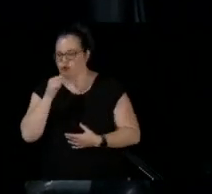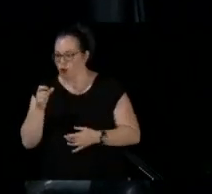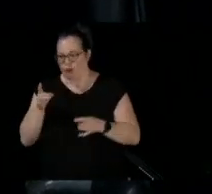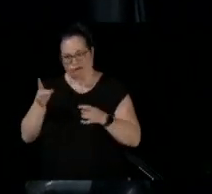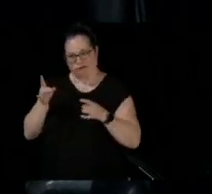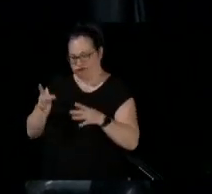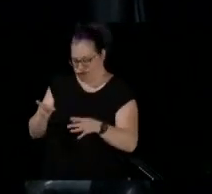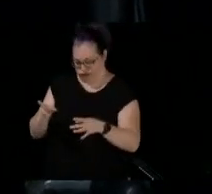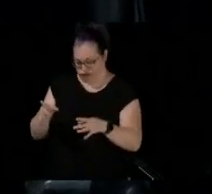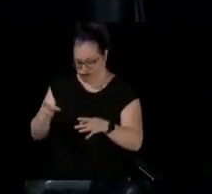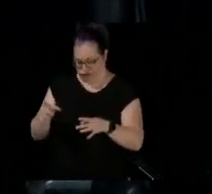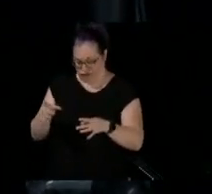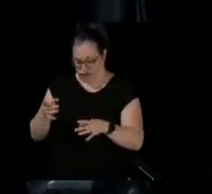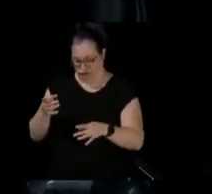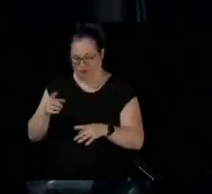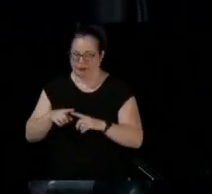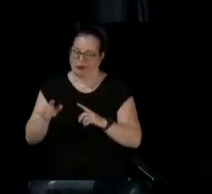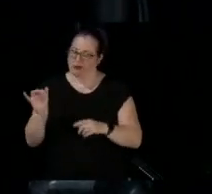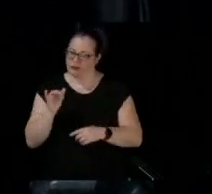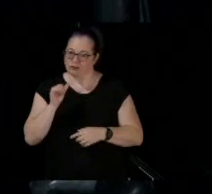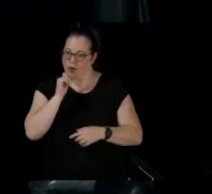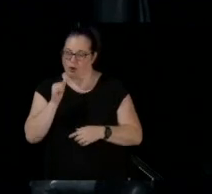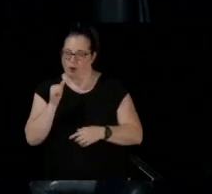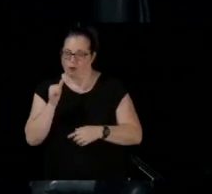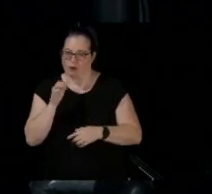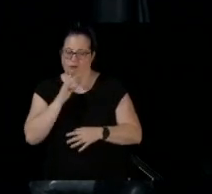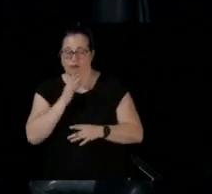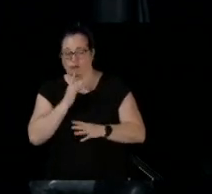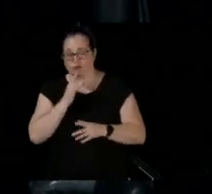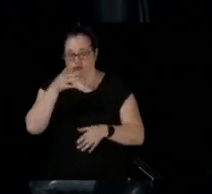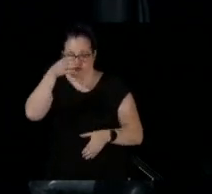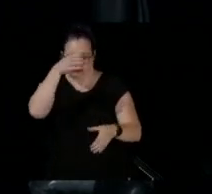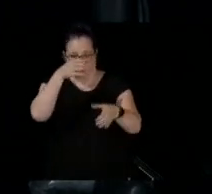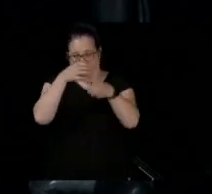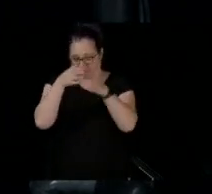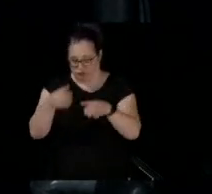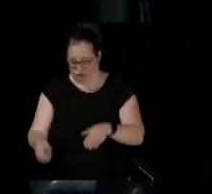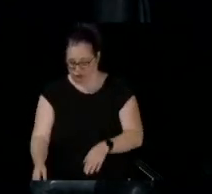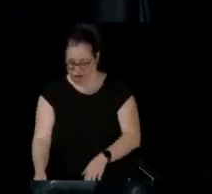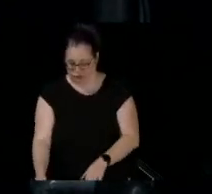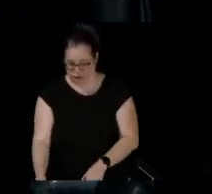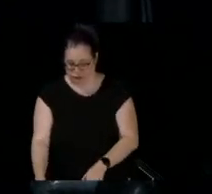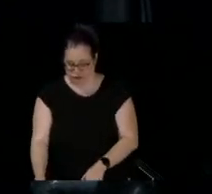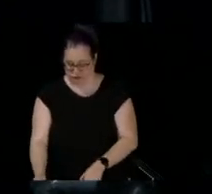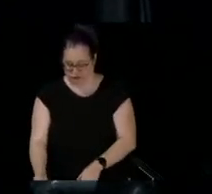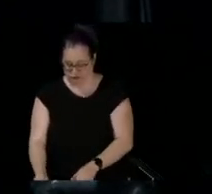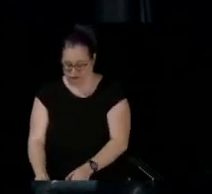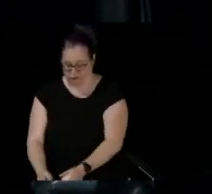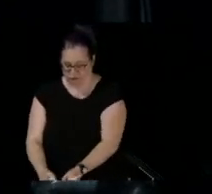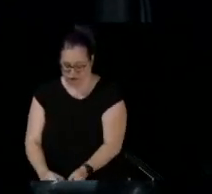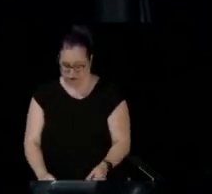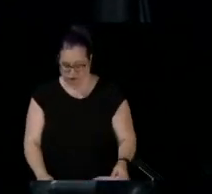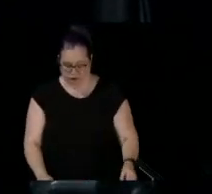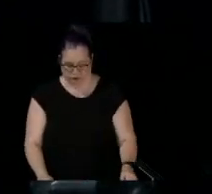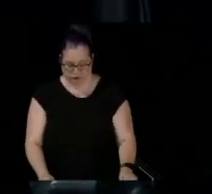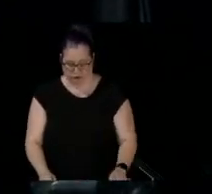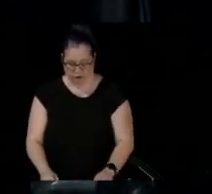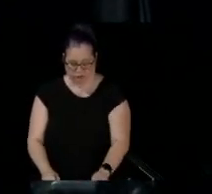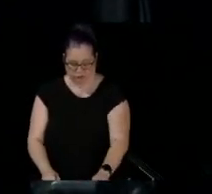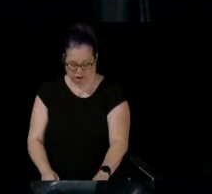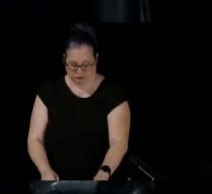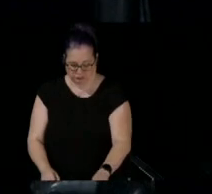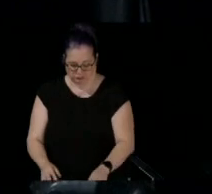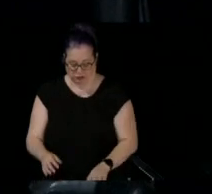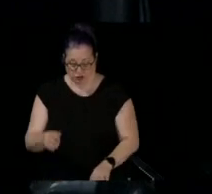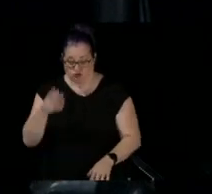yet don't look too good nor talk too wise. If you can dream and not make dreams your